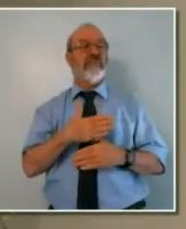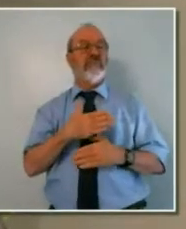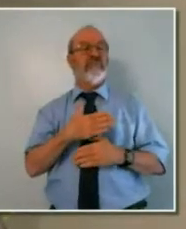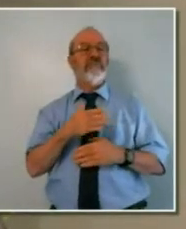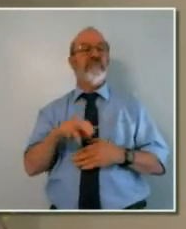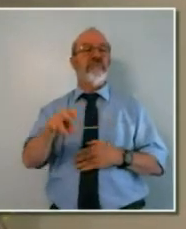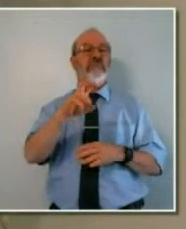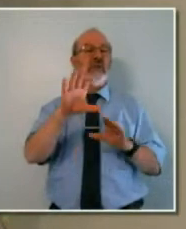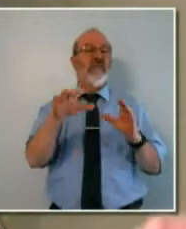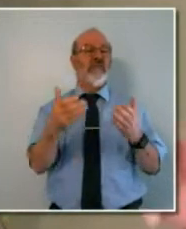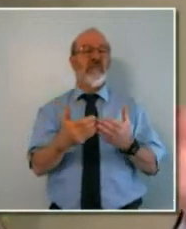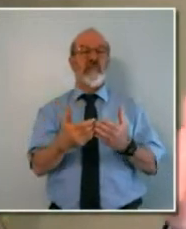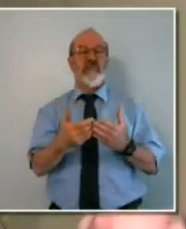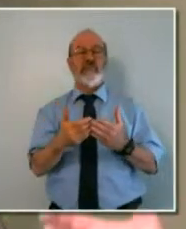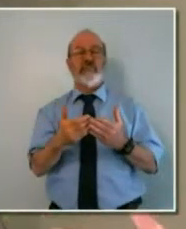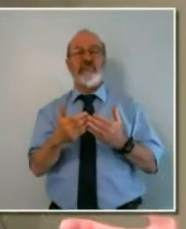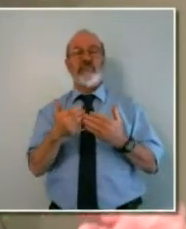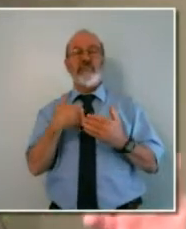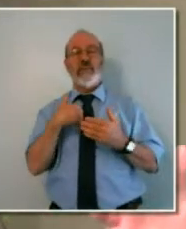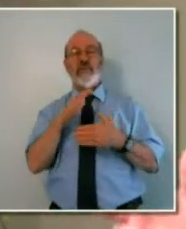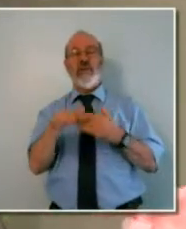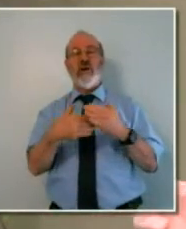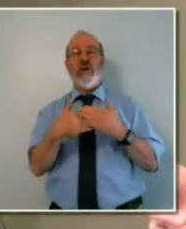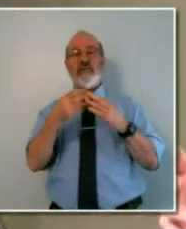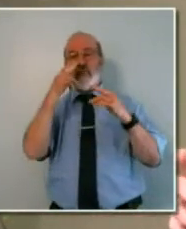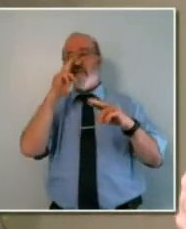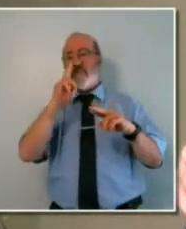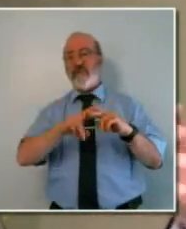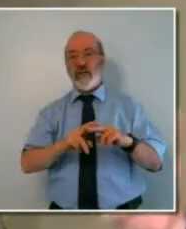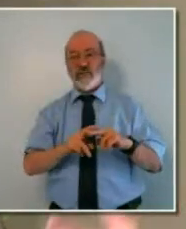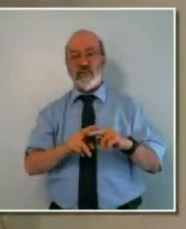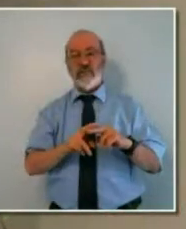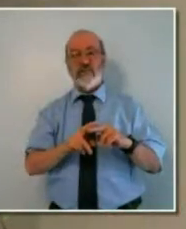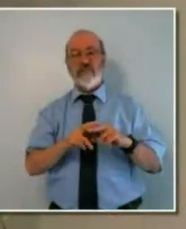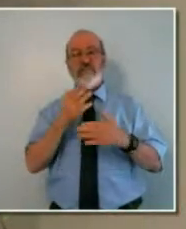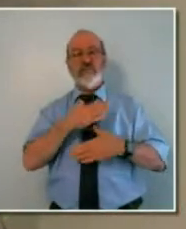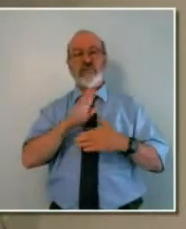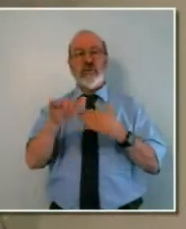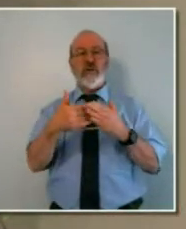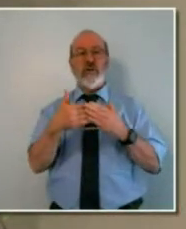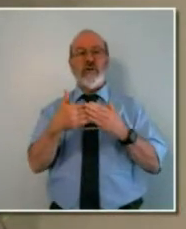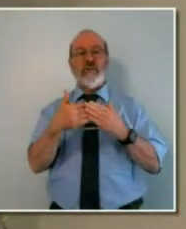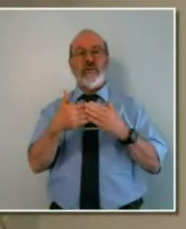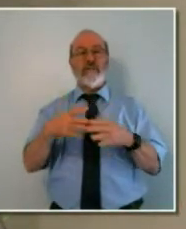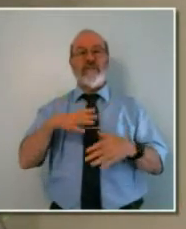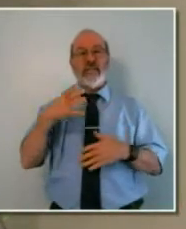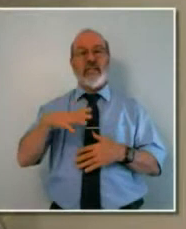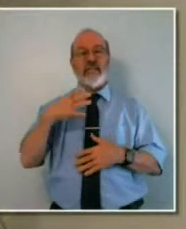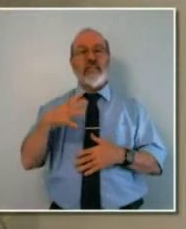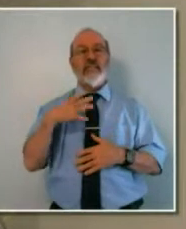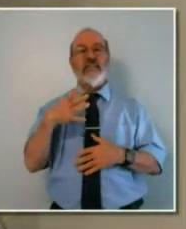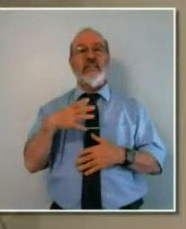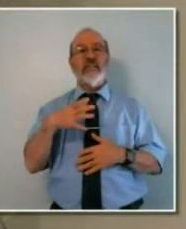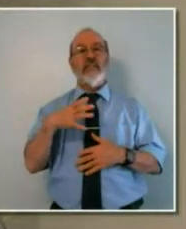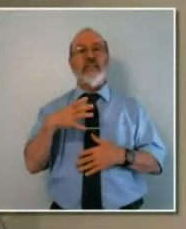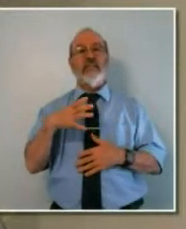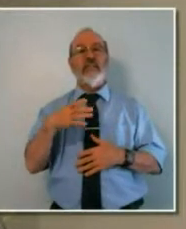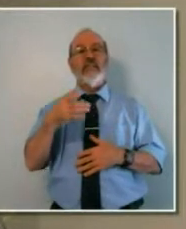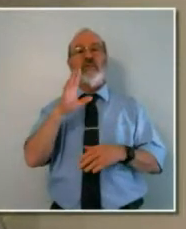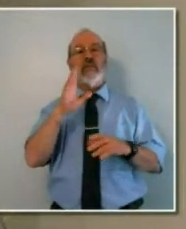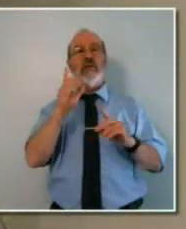world and having all of our fun and enjoying all of our fancies. So God's gone